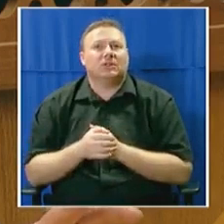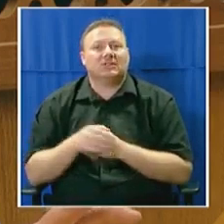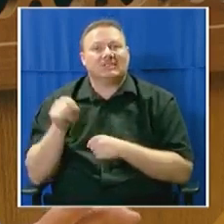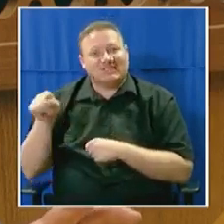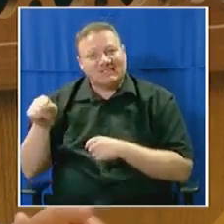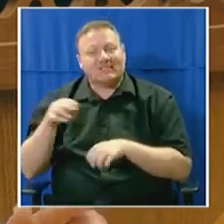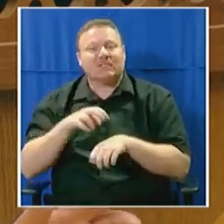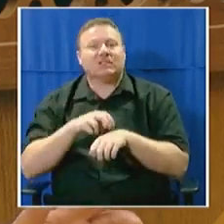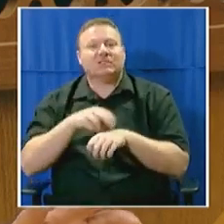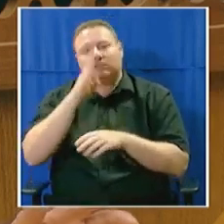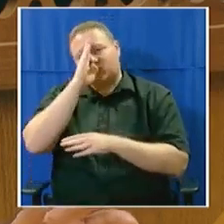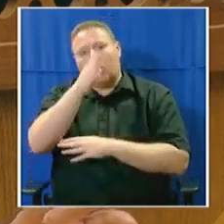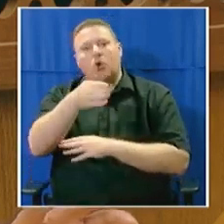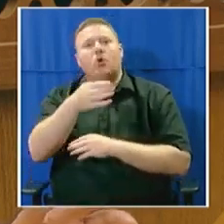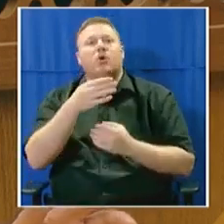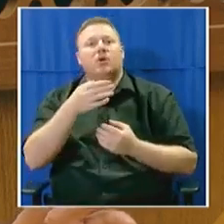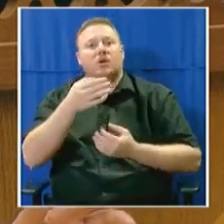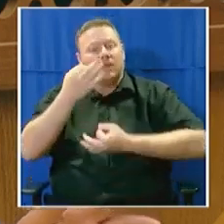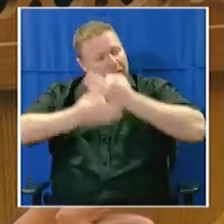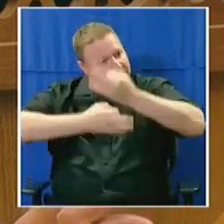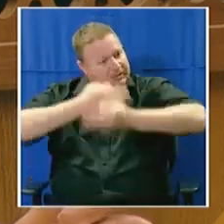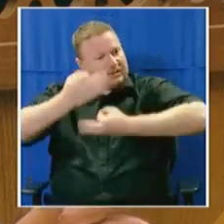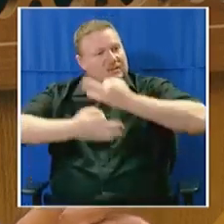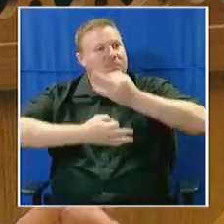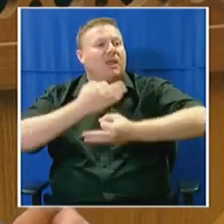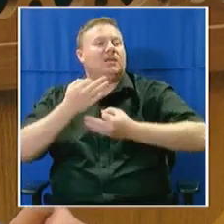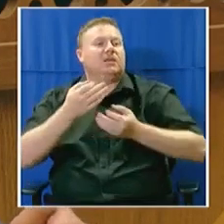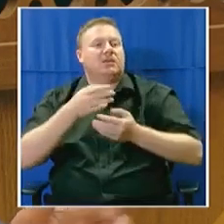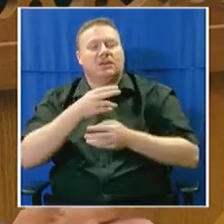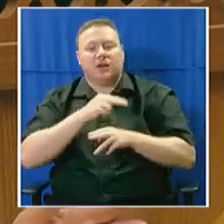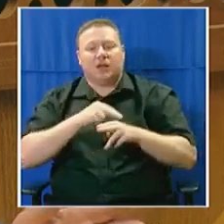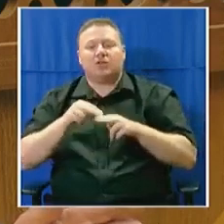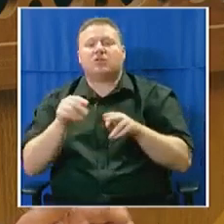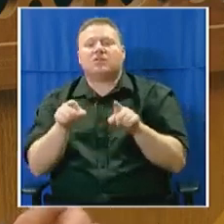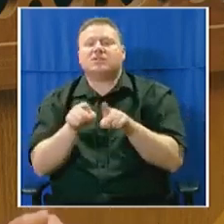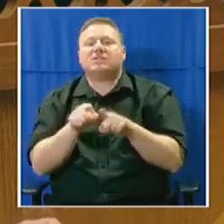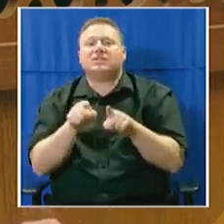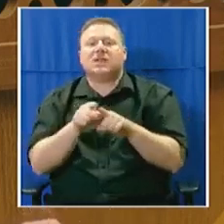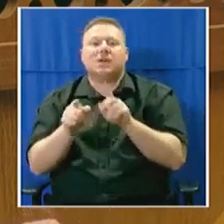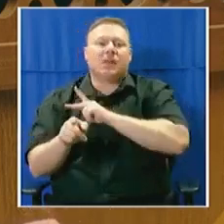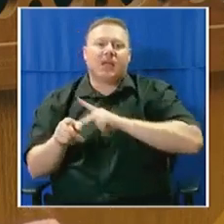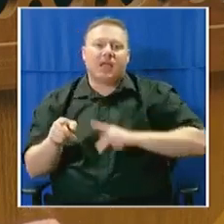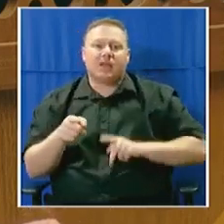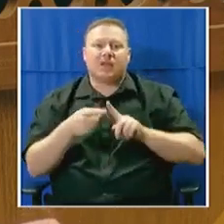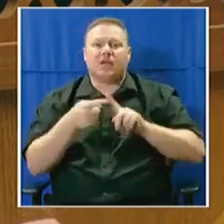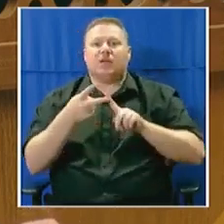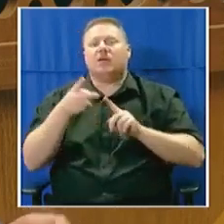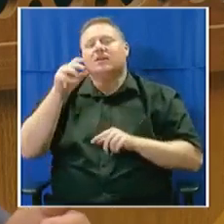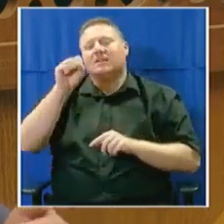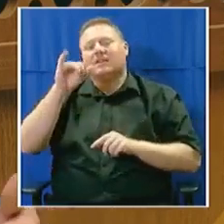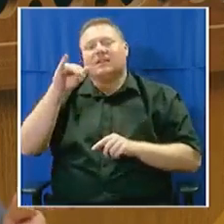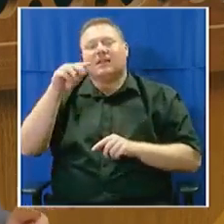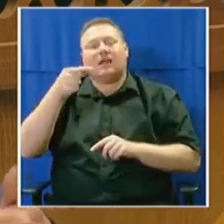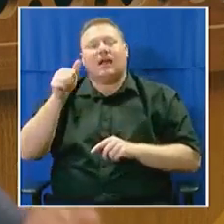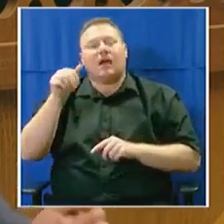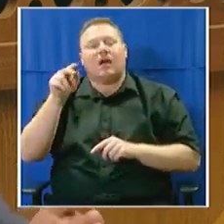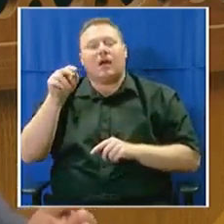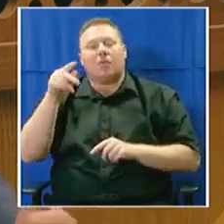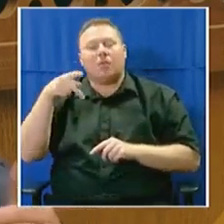nation, as is the case with jurisdictions like Kenya, Singapore and other constitutional democracies. And while the